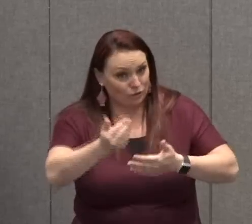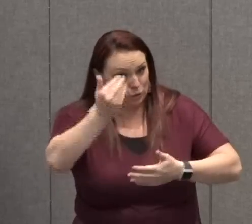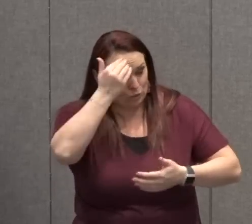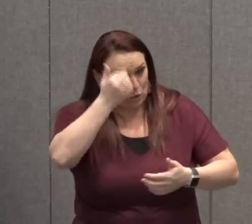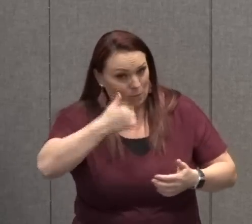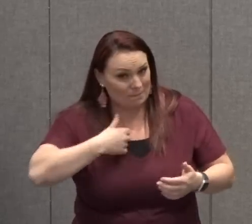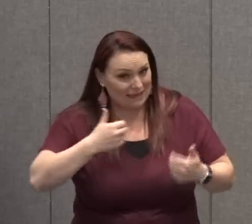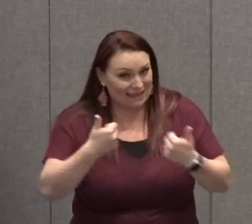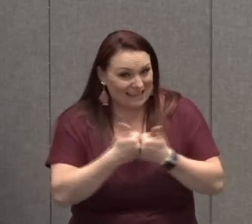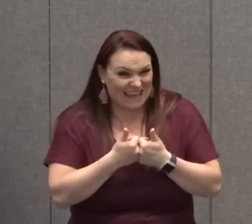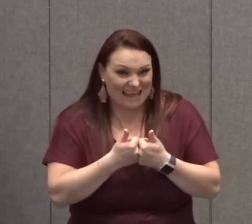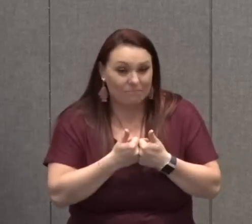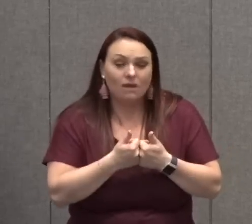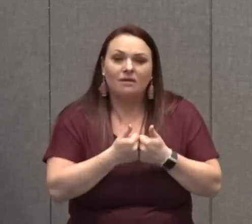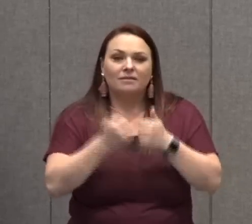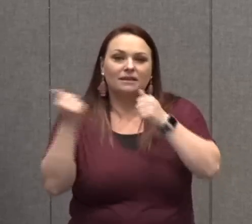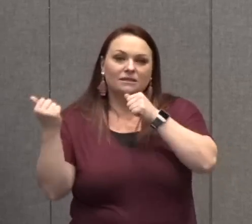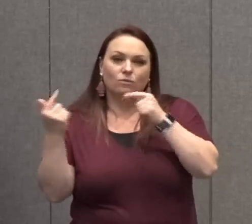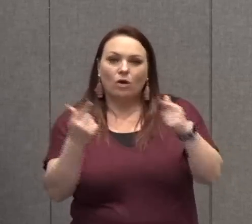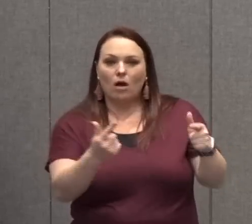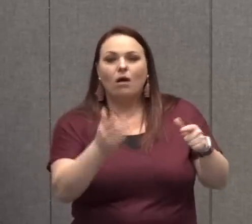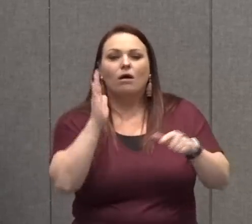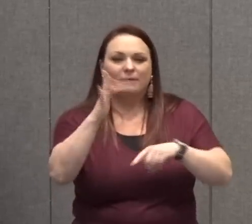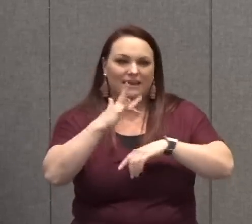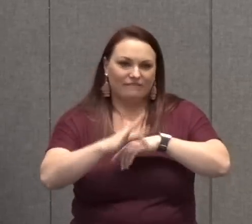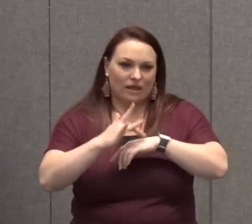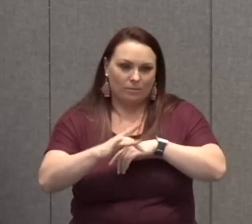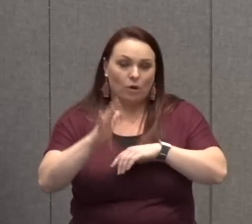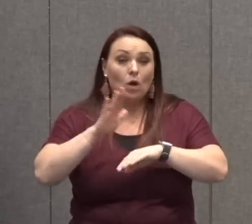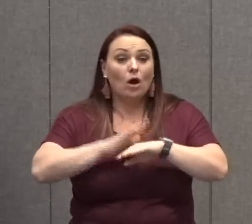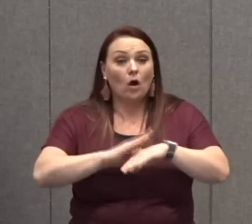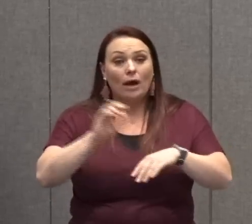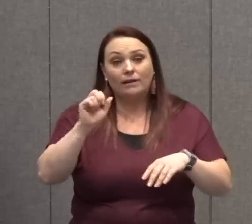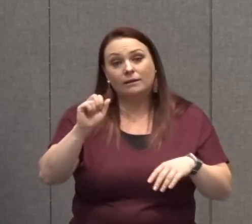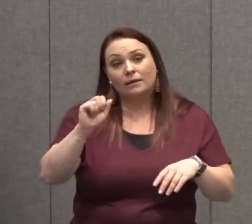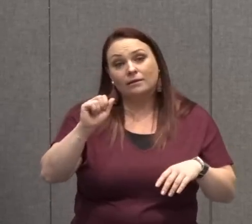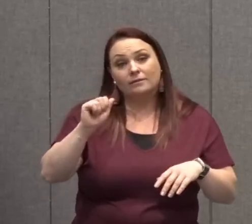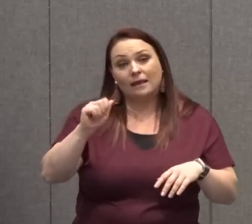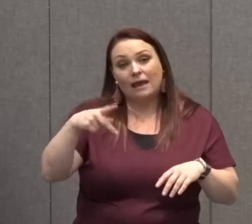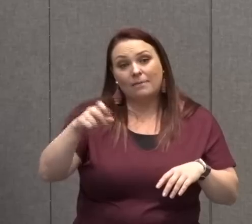me game these will all be on the APS site